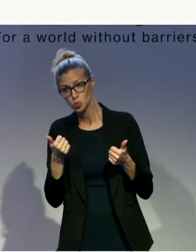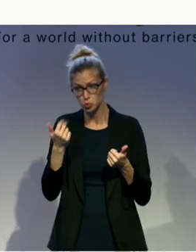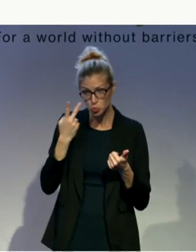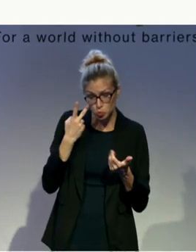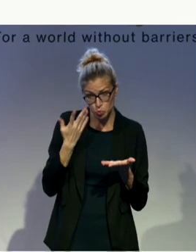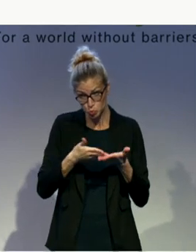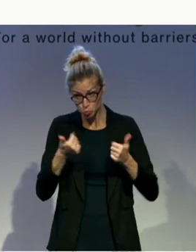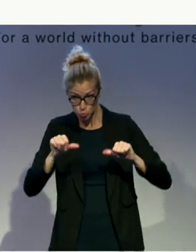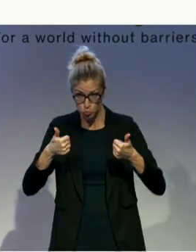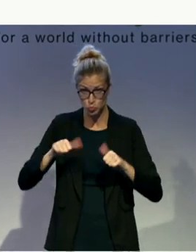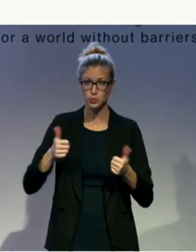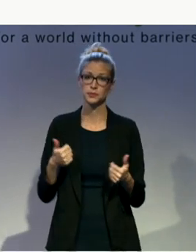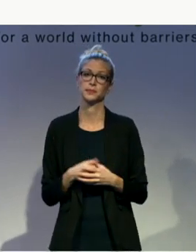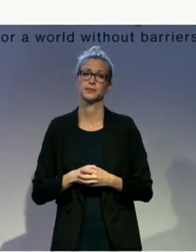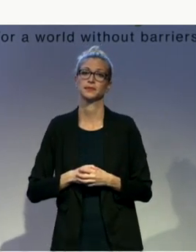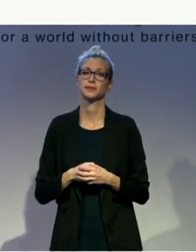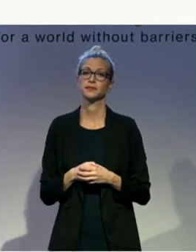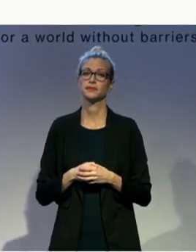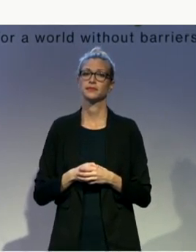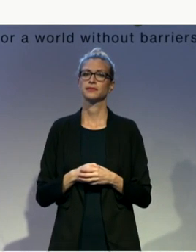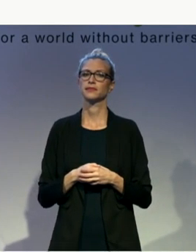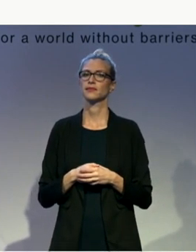Walburga, would you like to add to that?